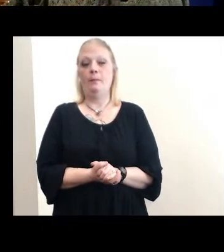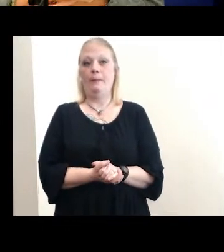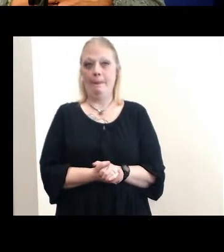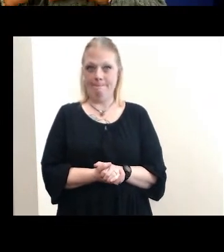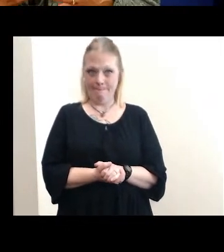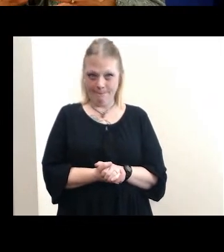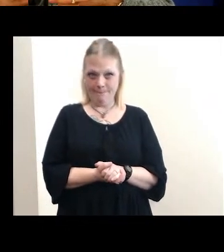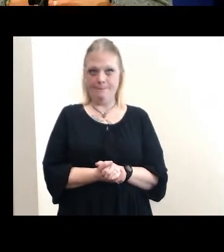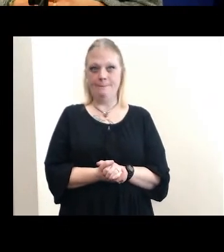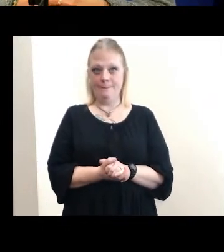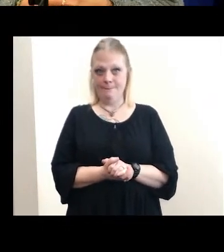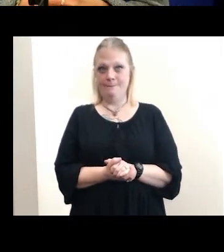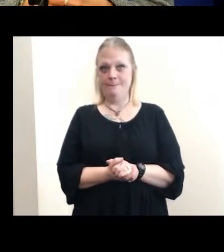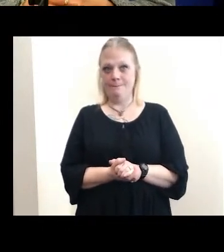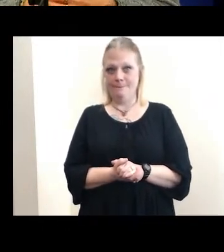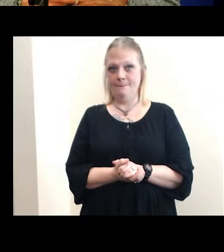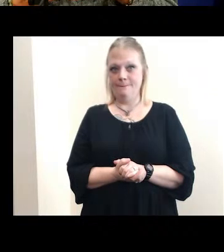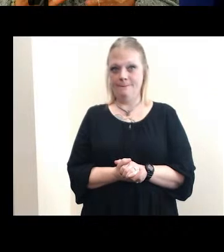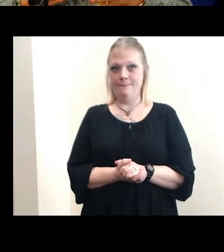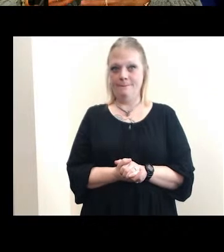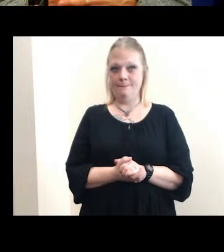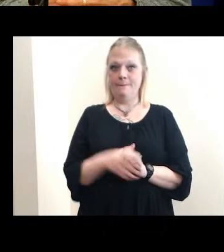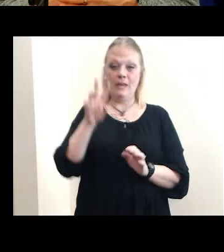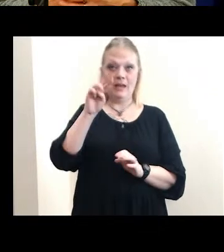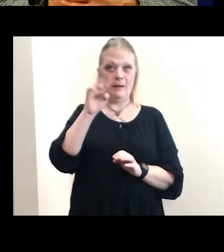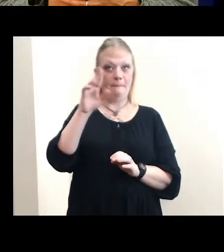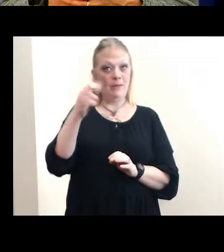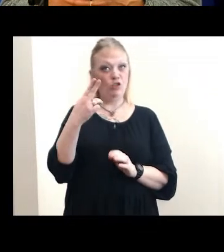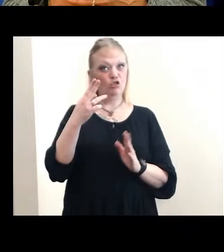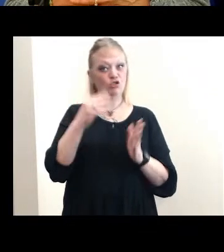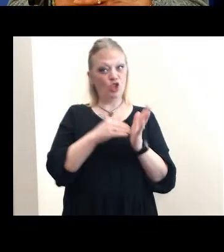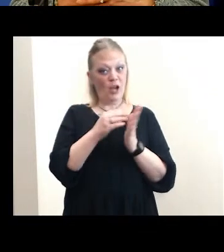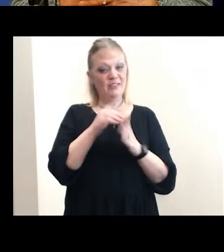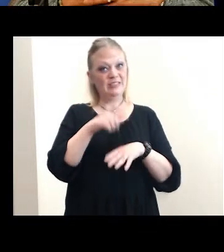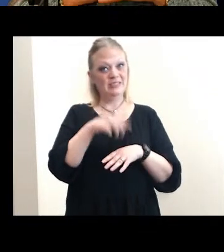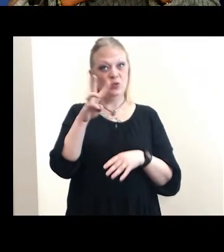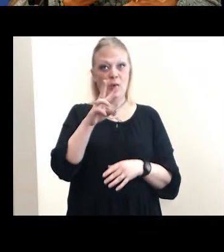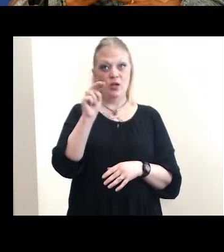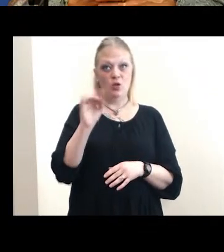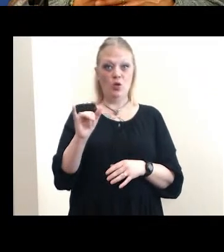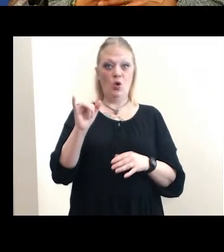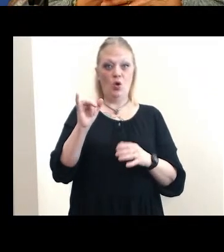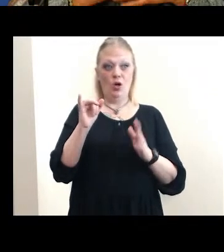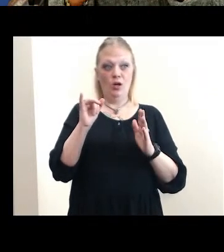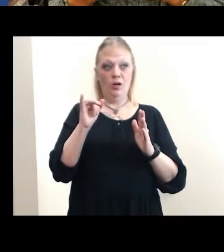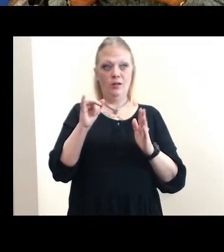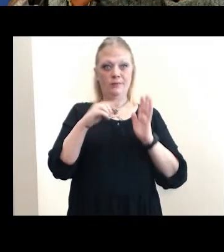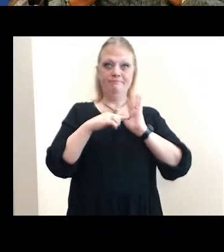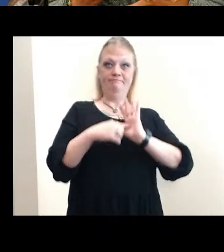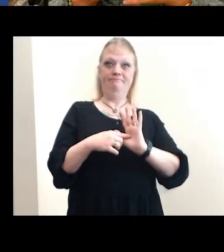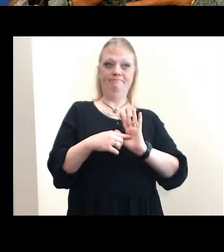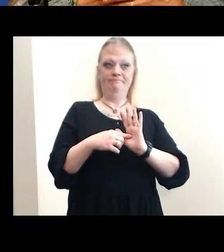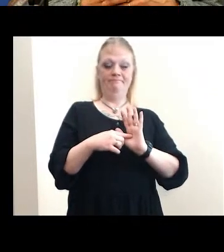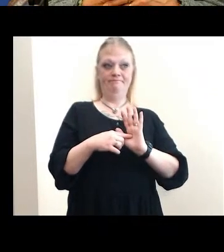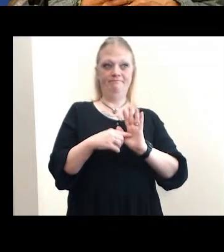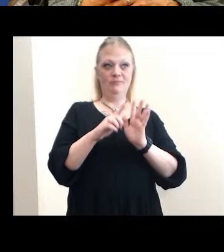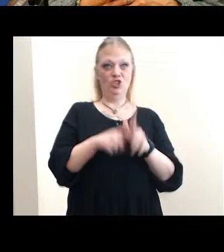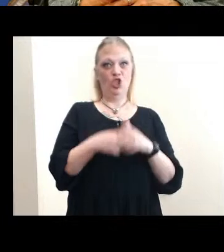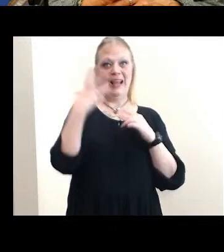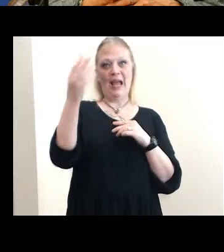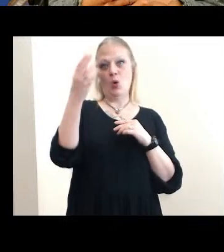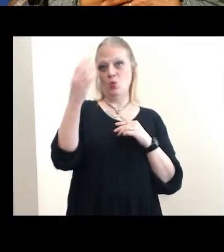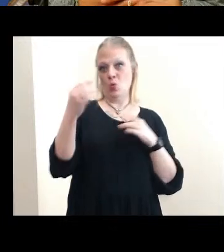And the march, oftentimes in Western New York, signifies the beginning of the outdoor event